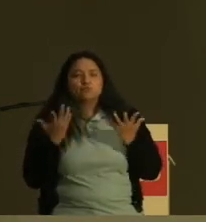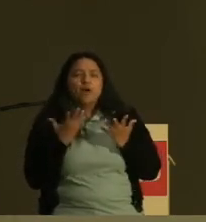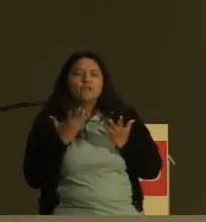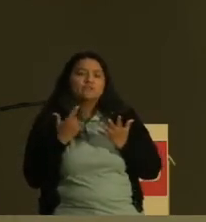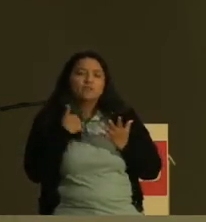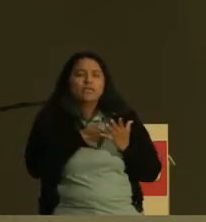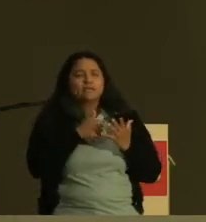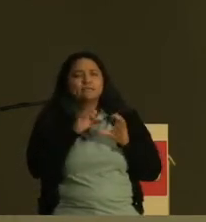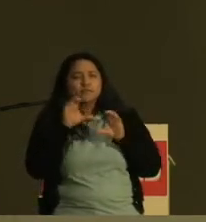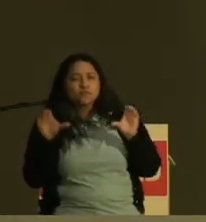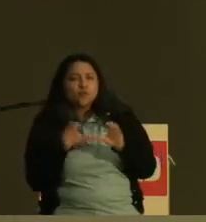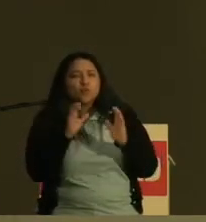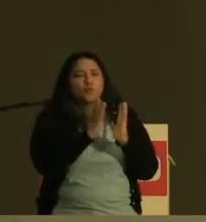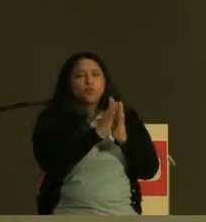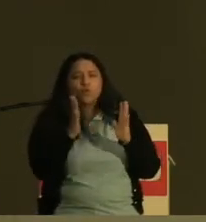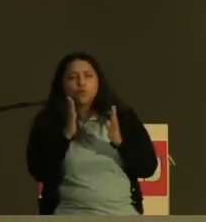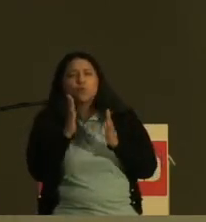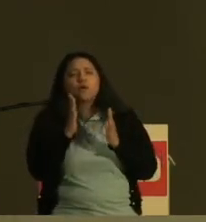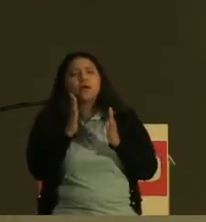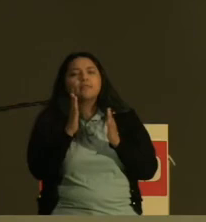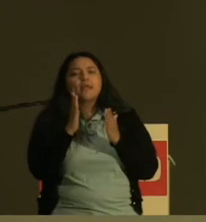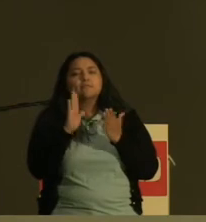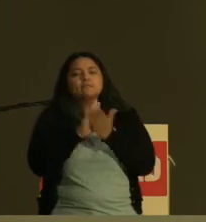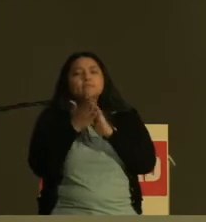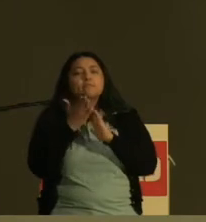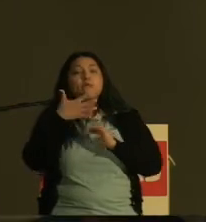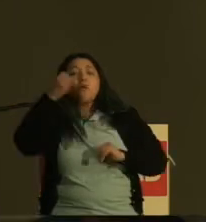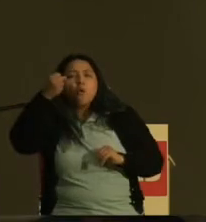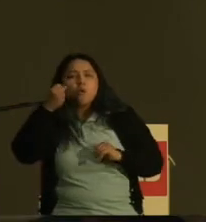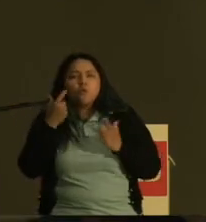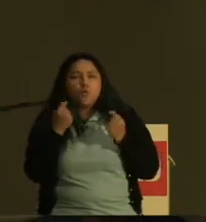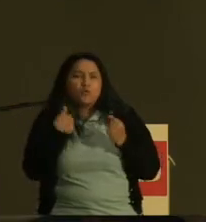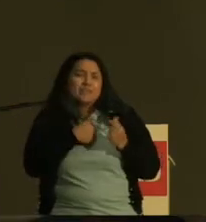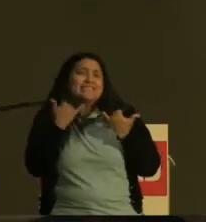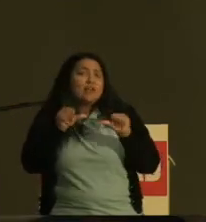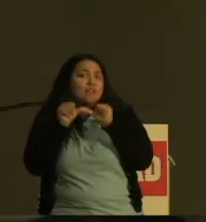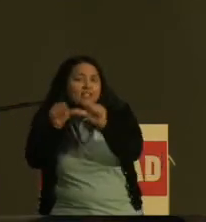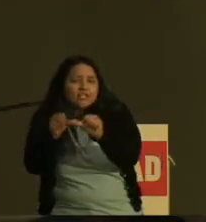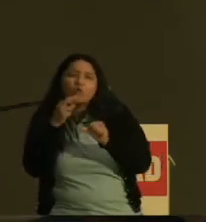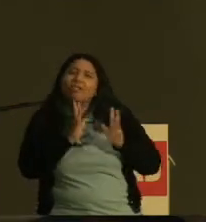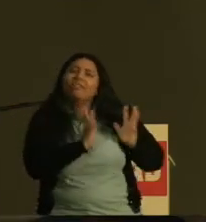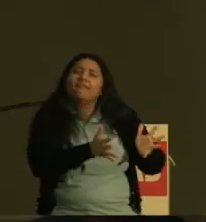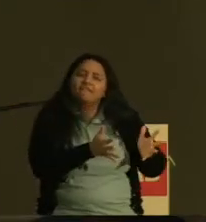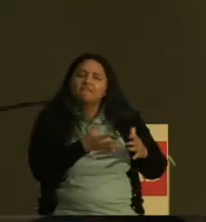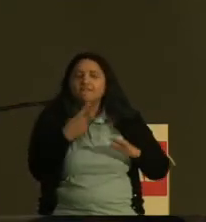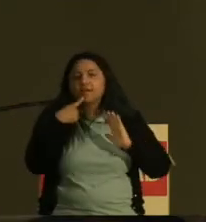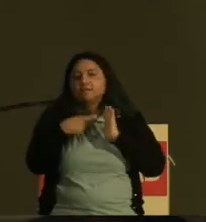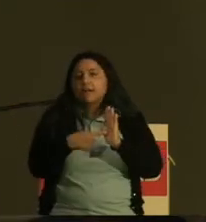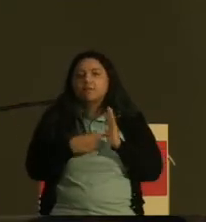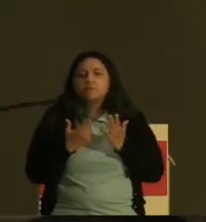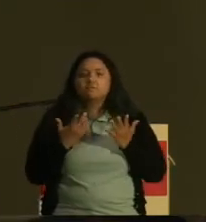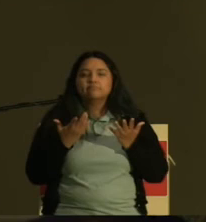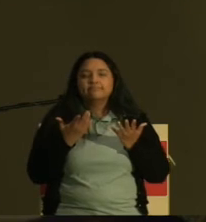in our life and what we remain faithful to at a later period. What books we might have for those of us